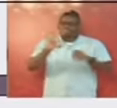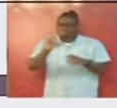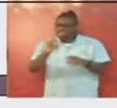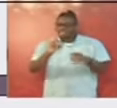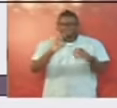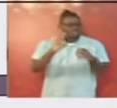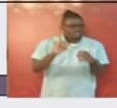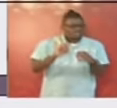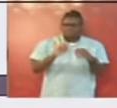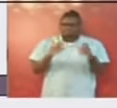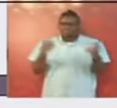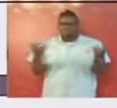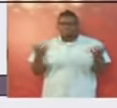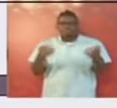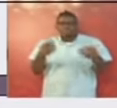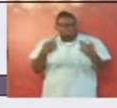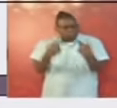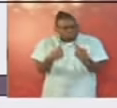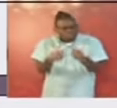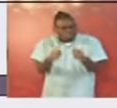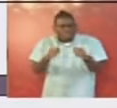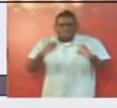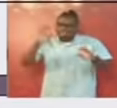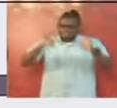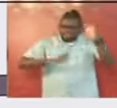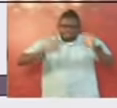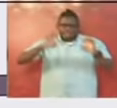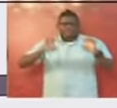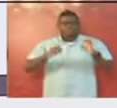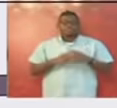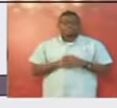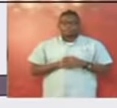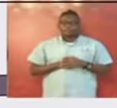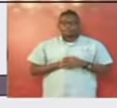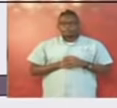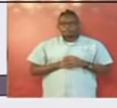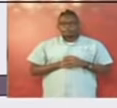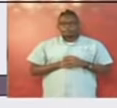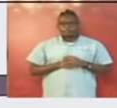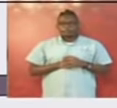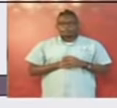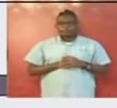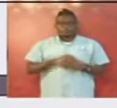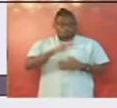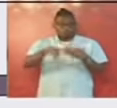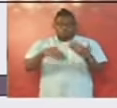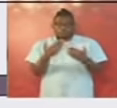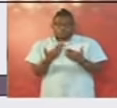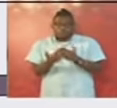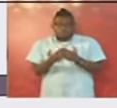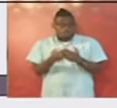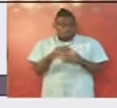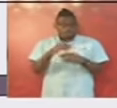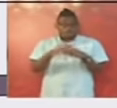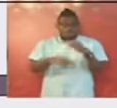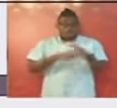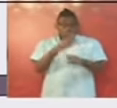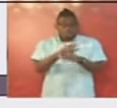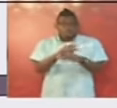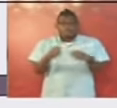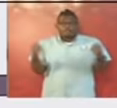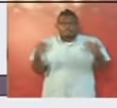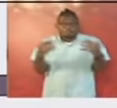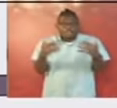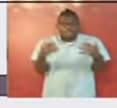in somewhere. And this has been a worldwide phenomenon, this fear of actually seeking care for your chronic